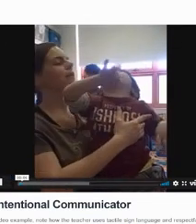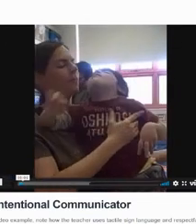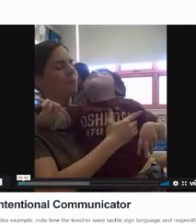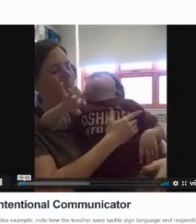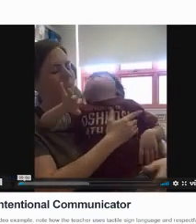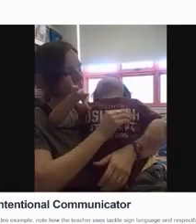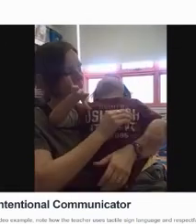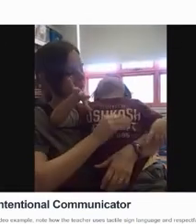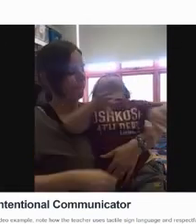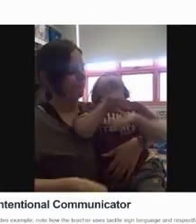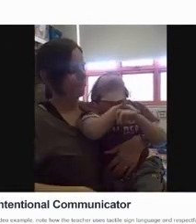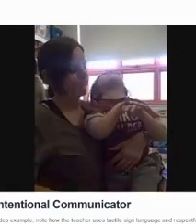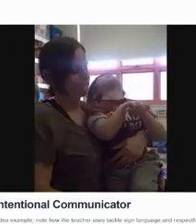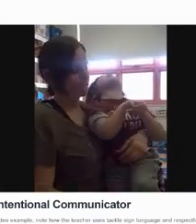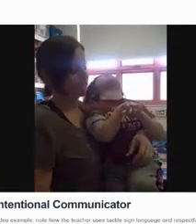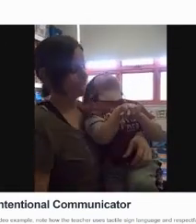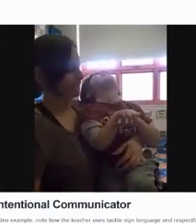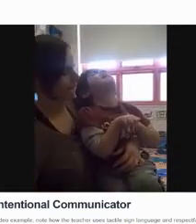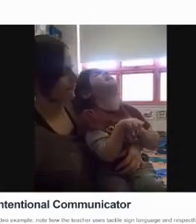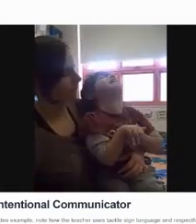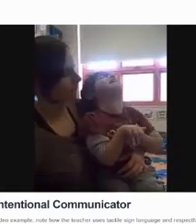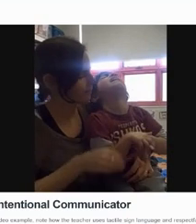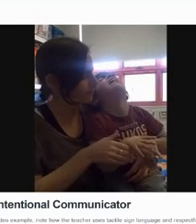We're gonna stand up.